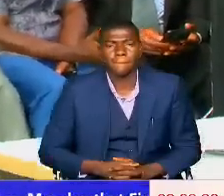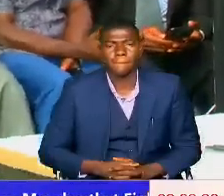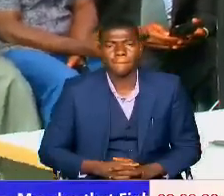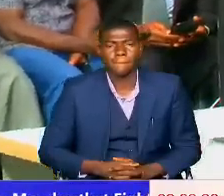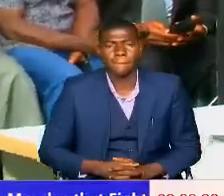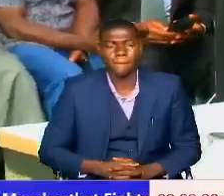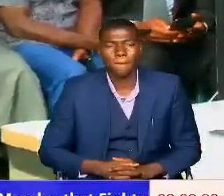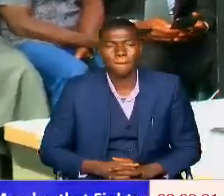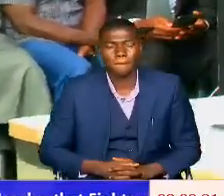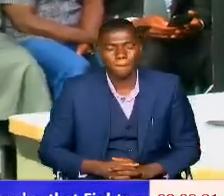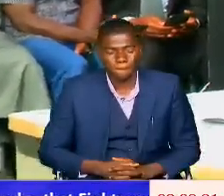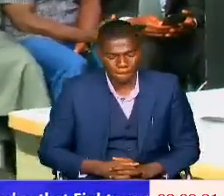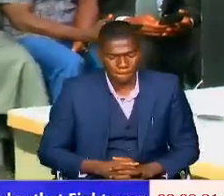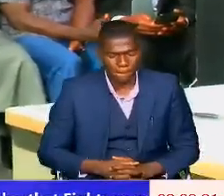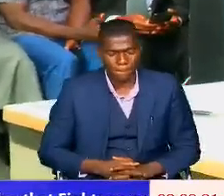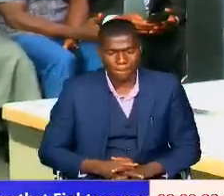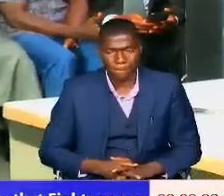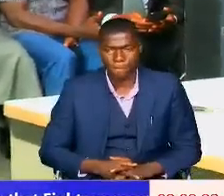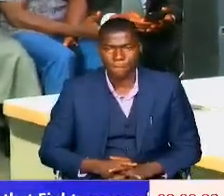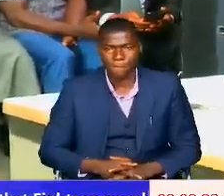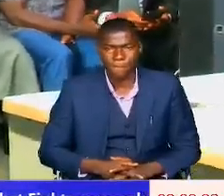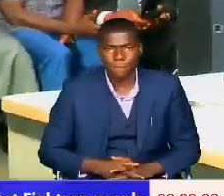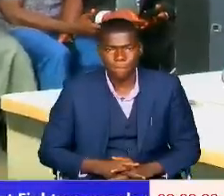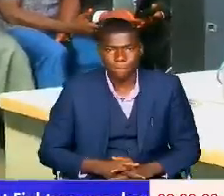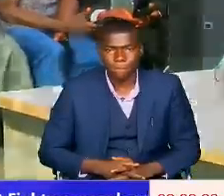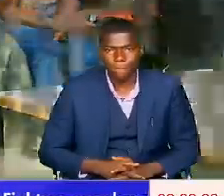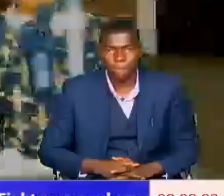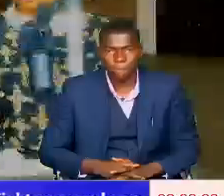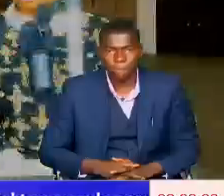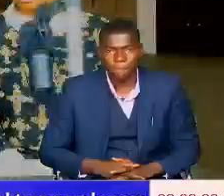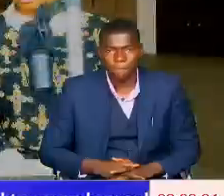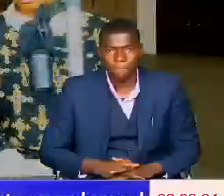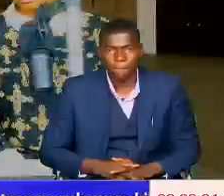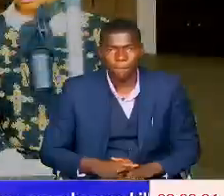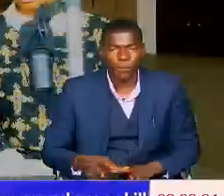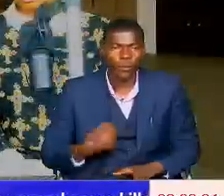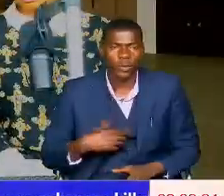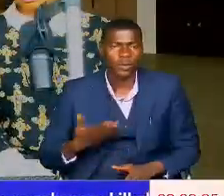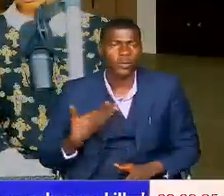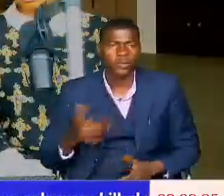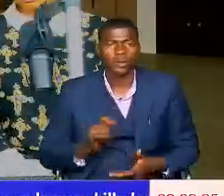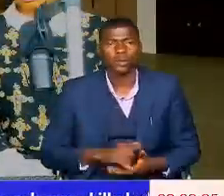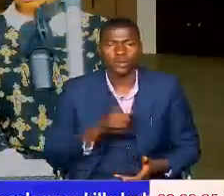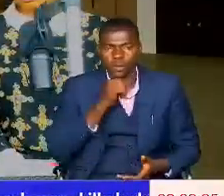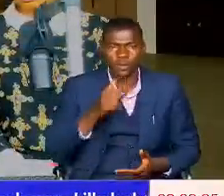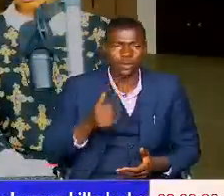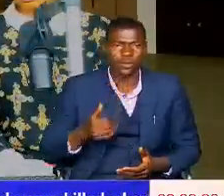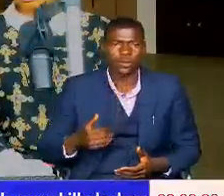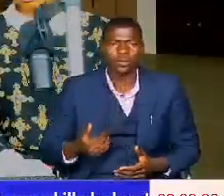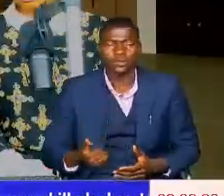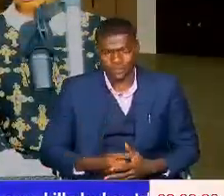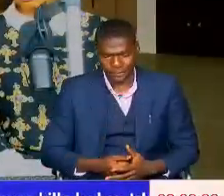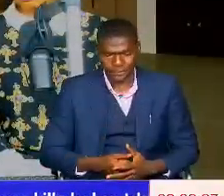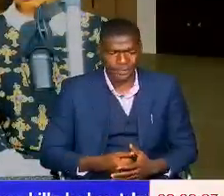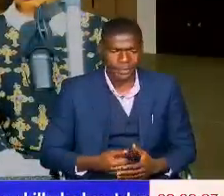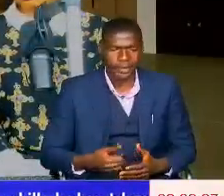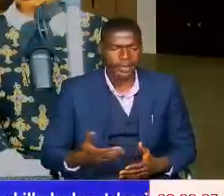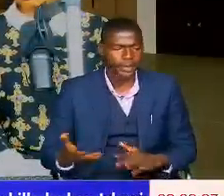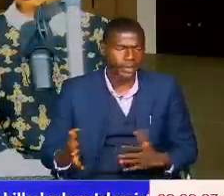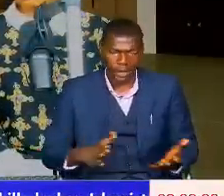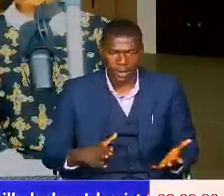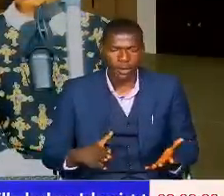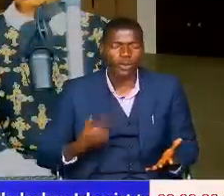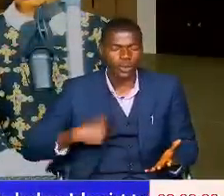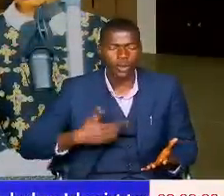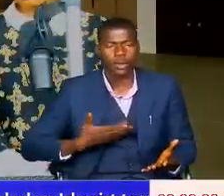he no die. Because anything can happen. Anything you think is not possible in this world is not just